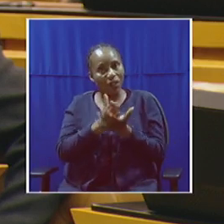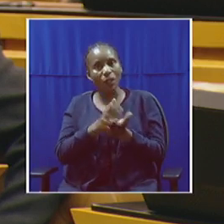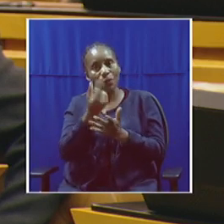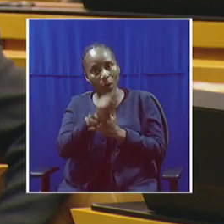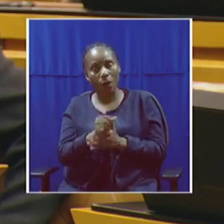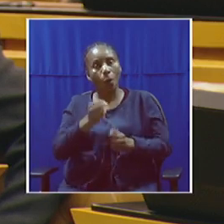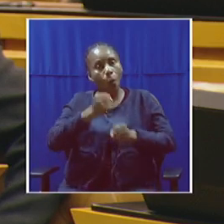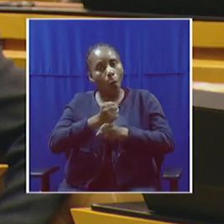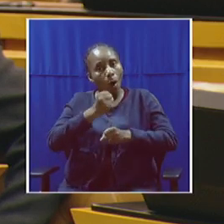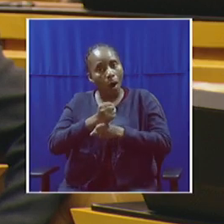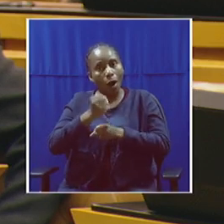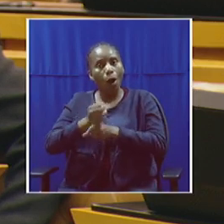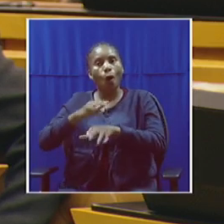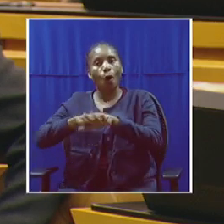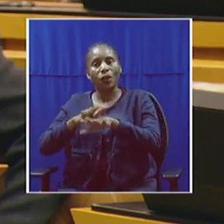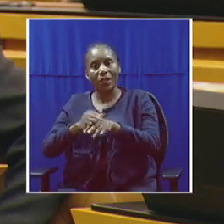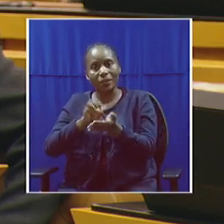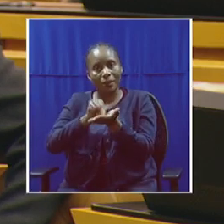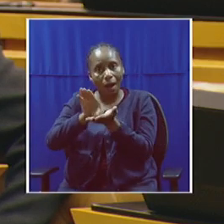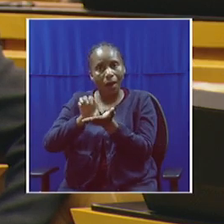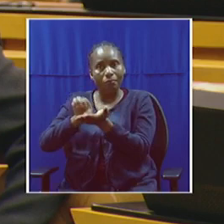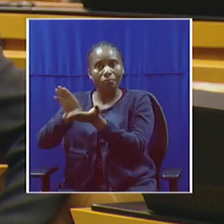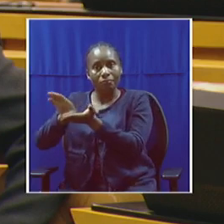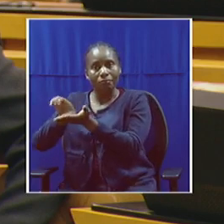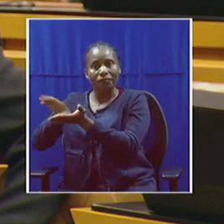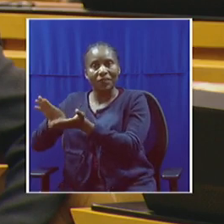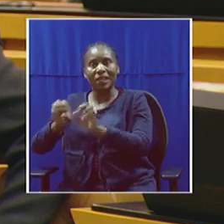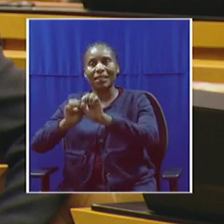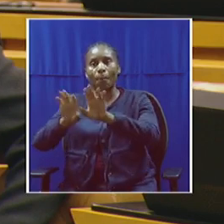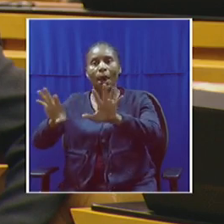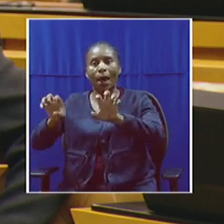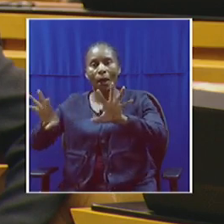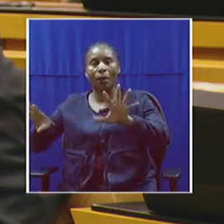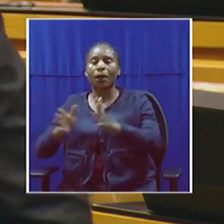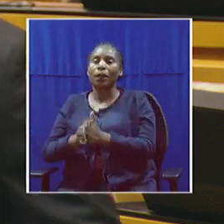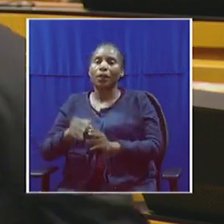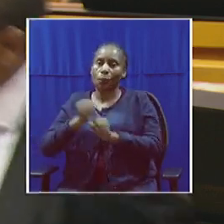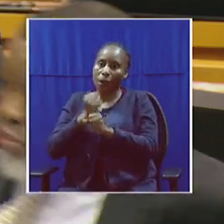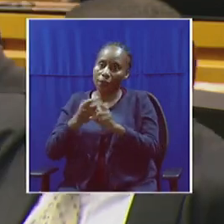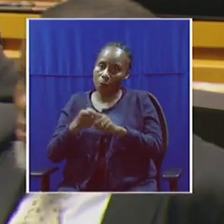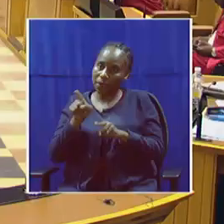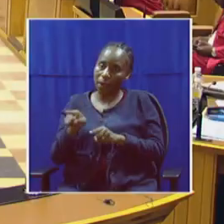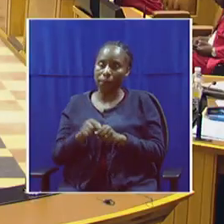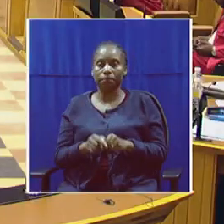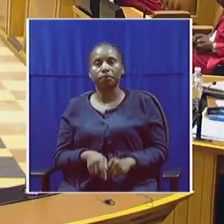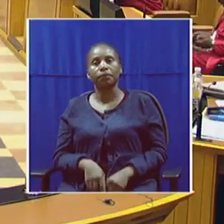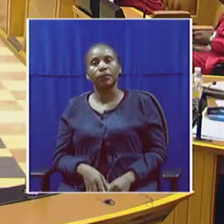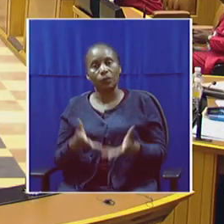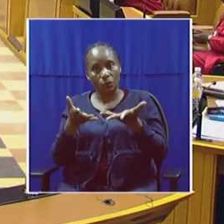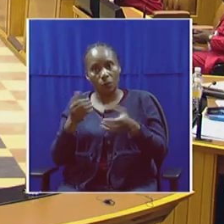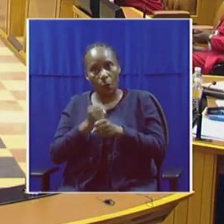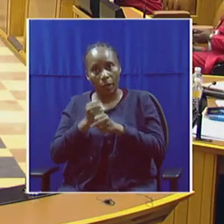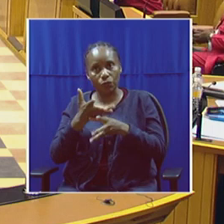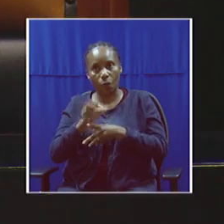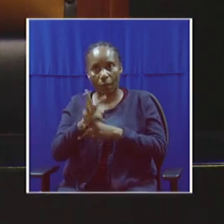supply and manage the transition that is what I believe in thank you honorable